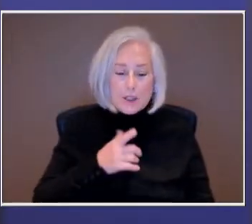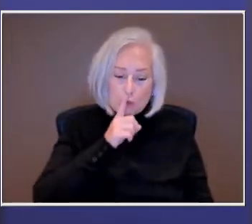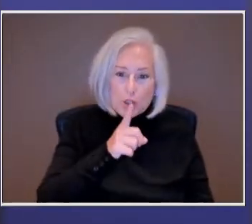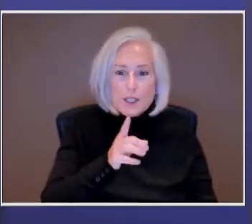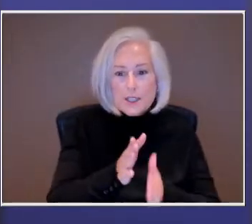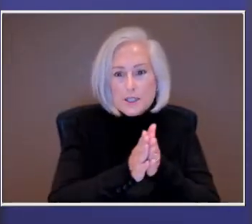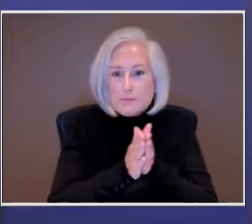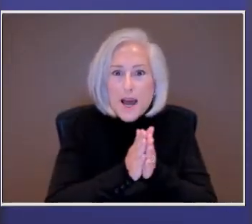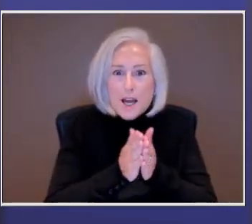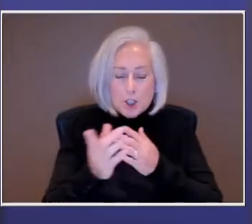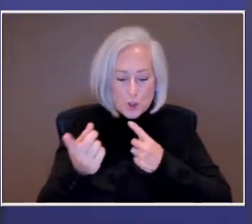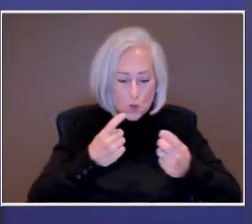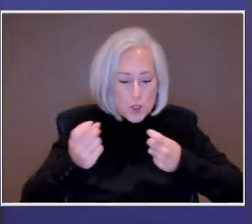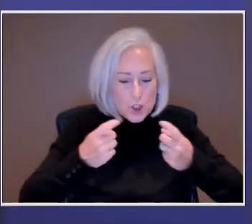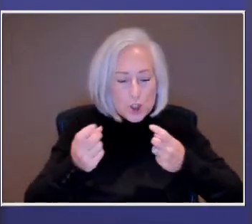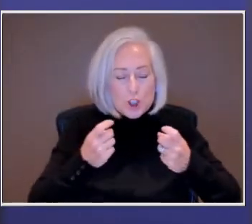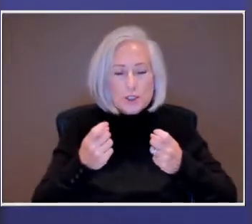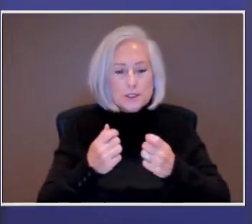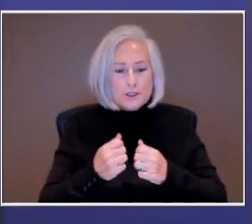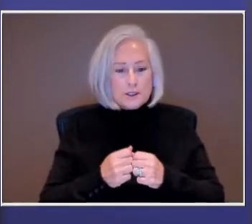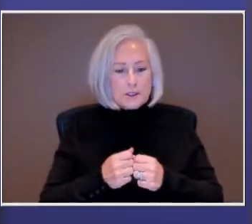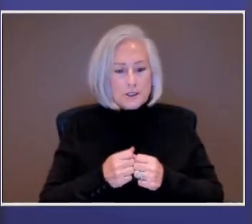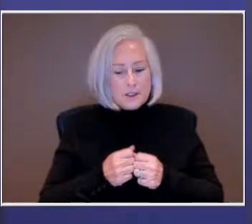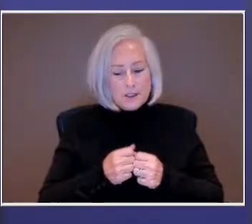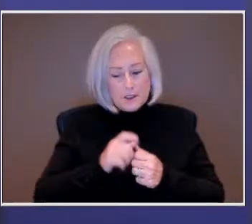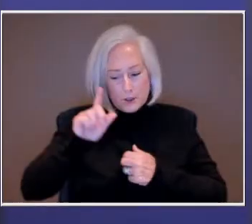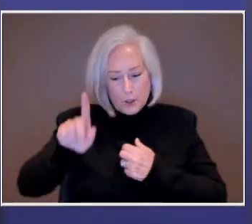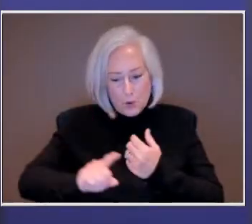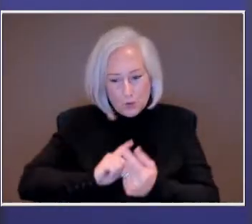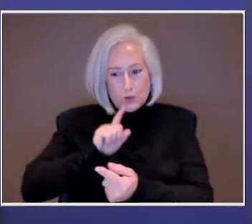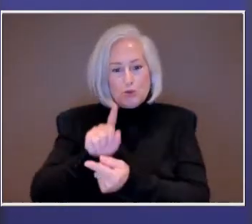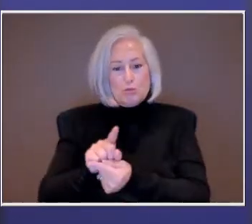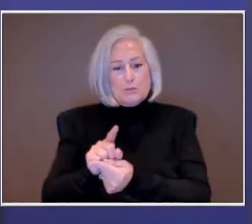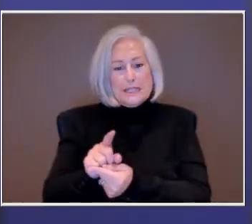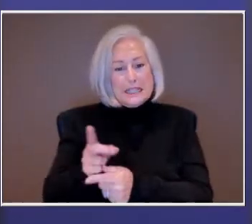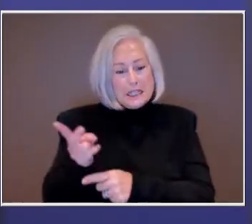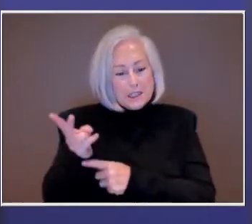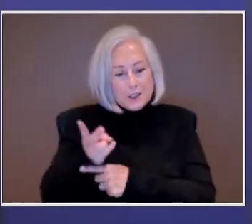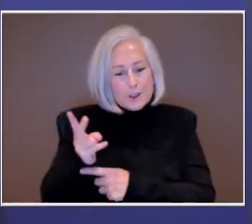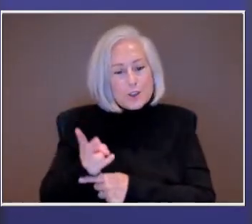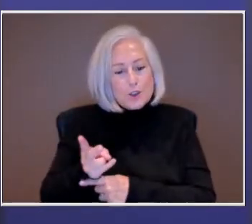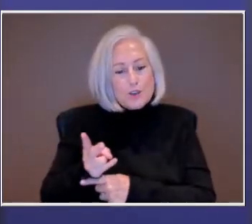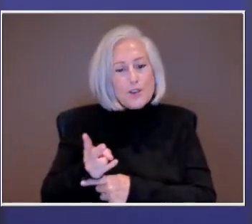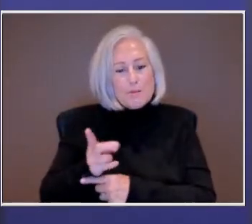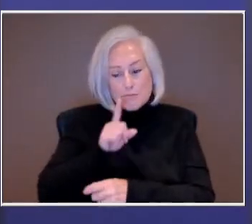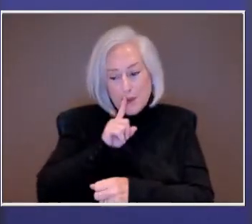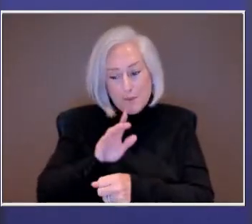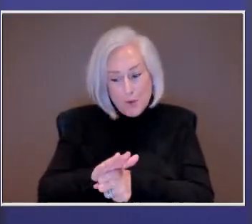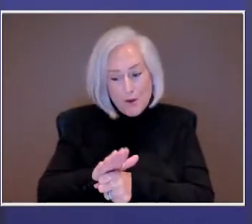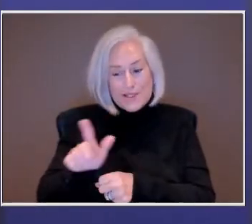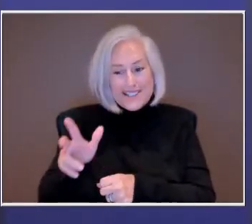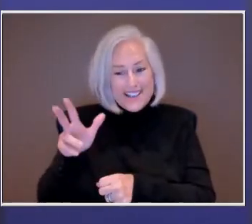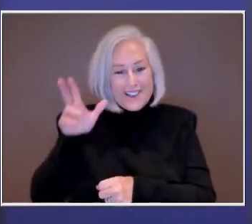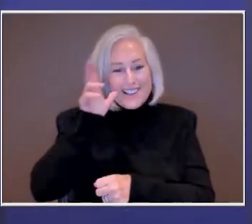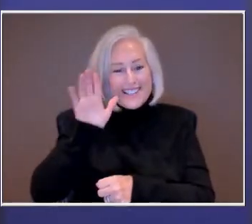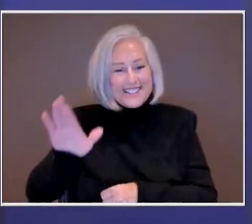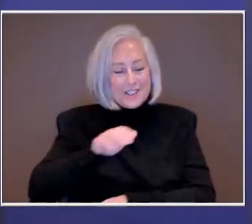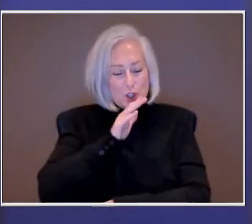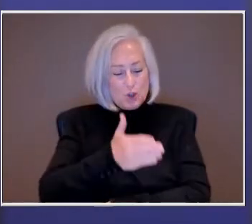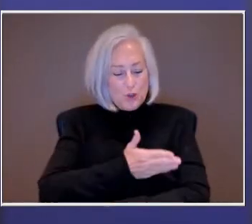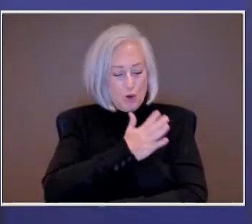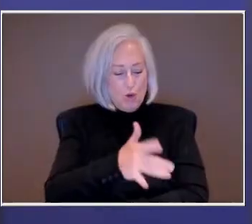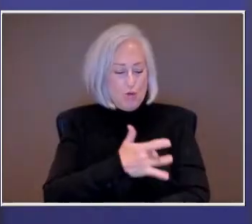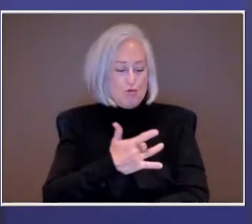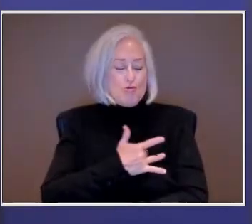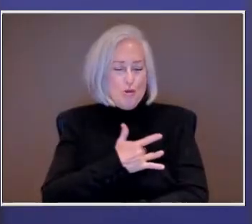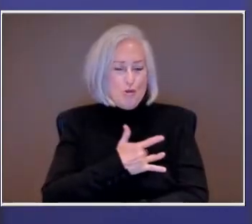you know, to having met them and you kind of, like I promised them, let them listen to their daughter's heart again. You know, that was really my goal to